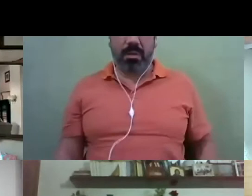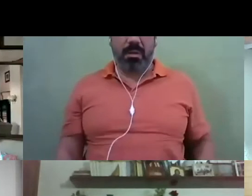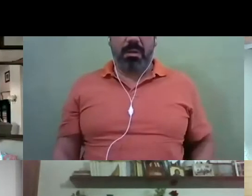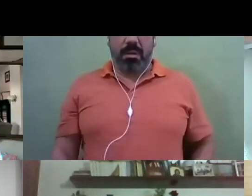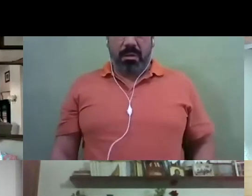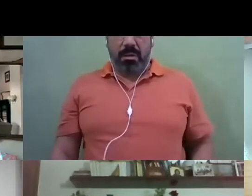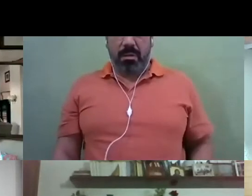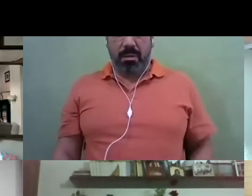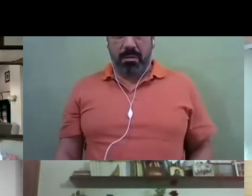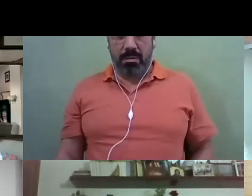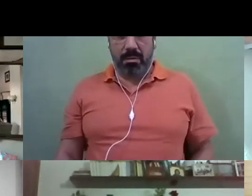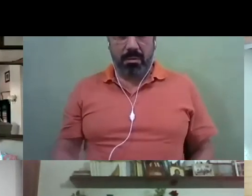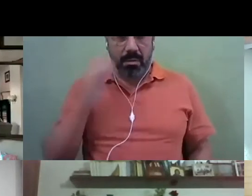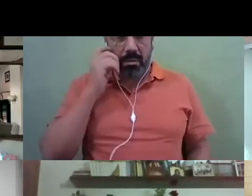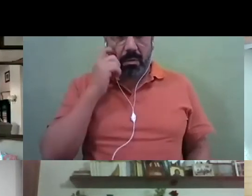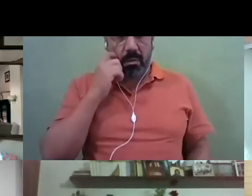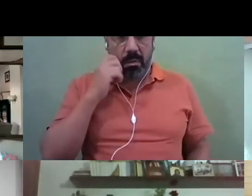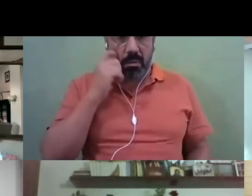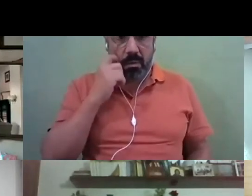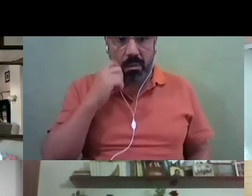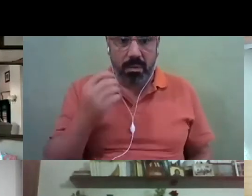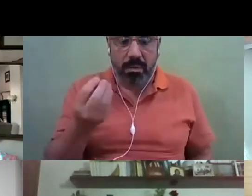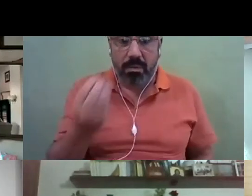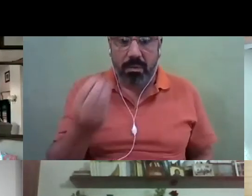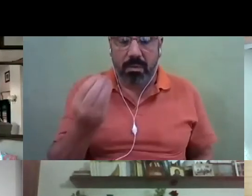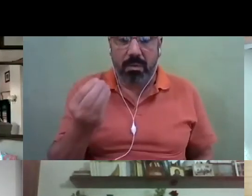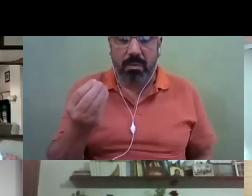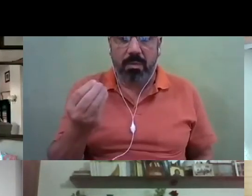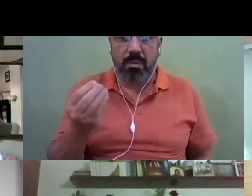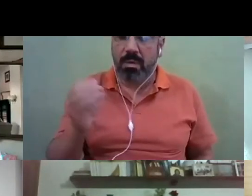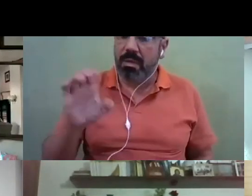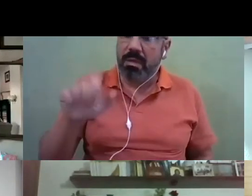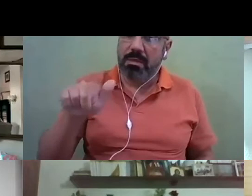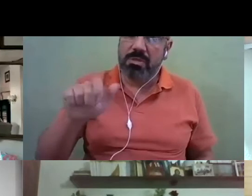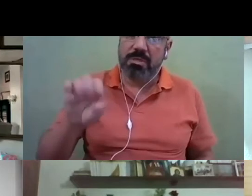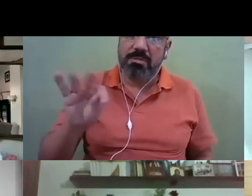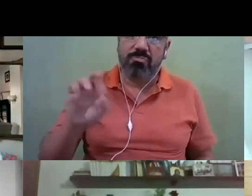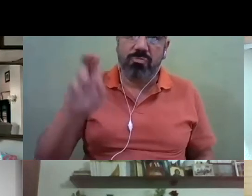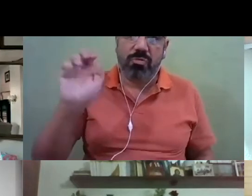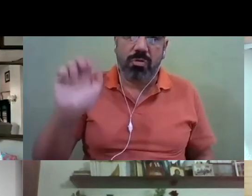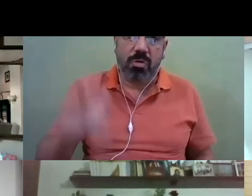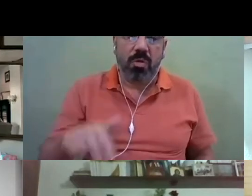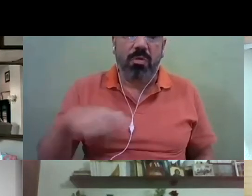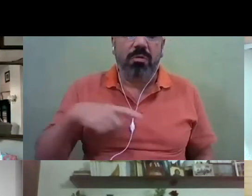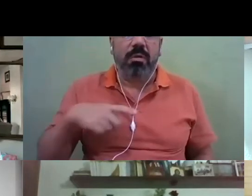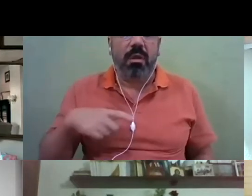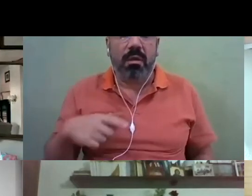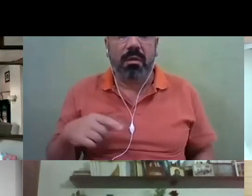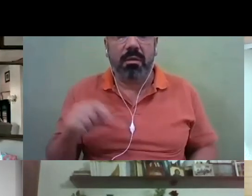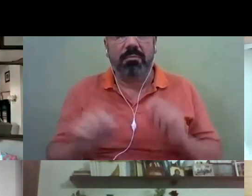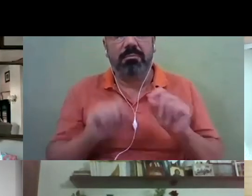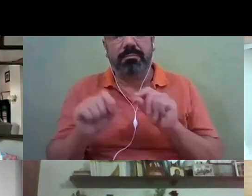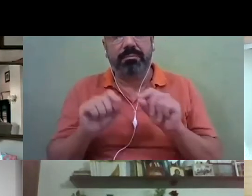not contradictory, but if you have a difficulty in an organization, you may have